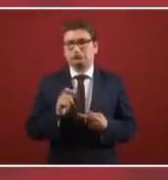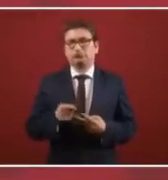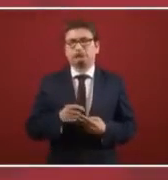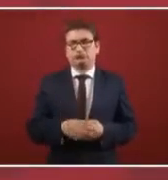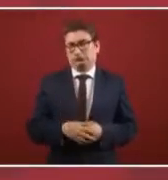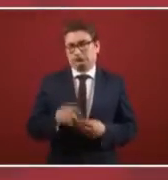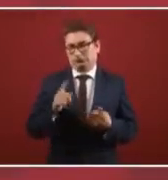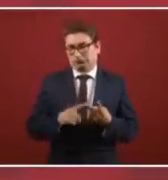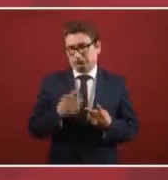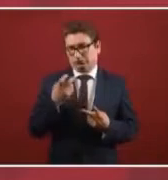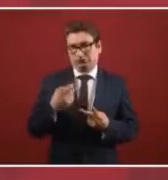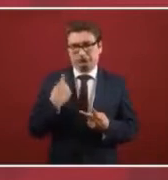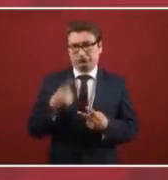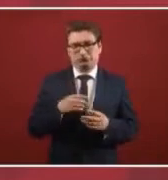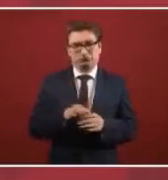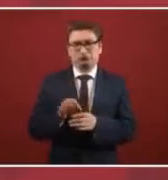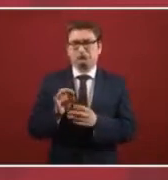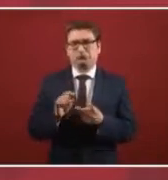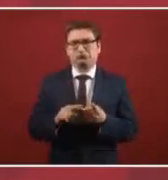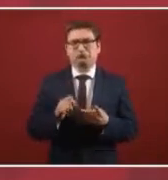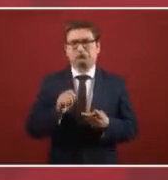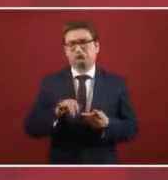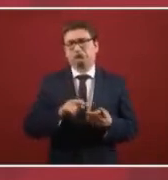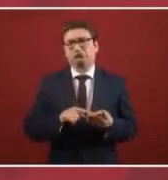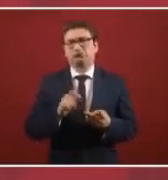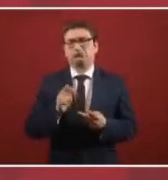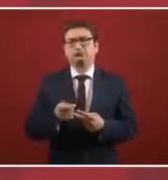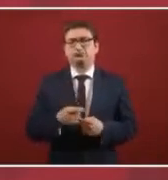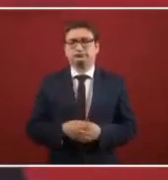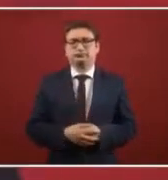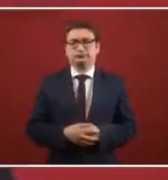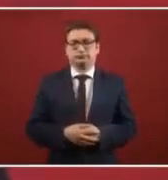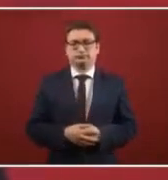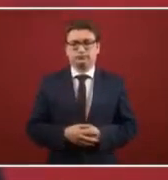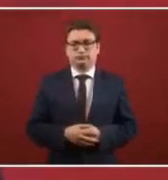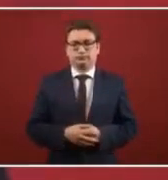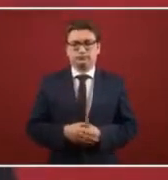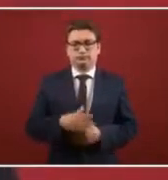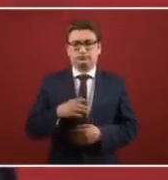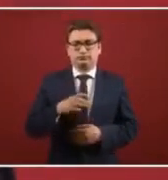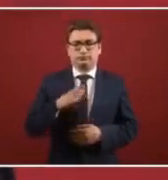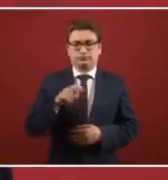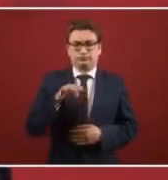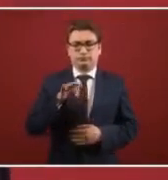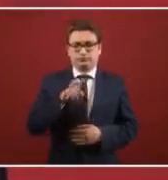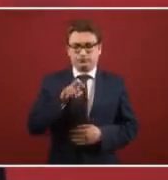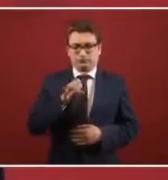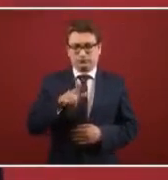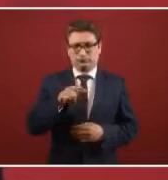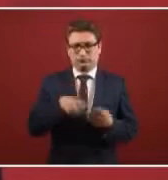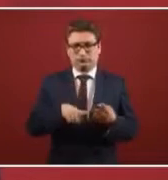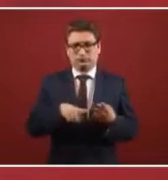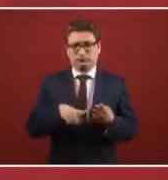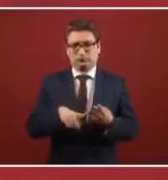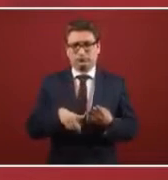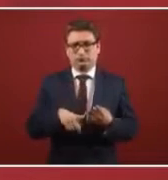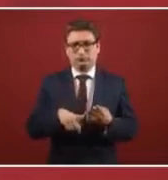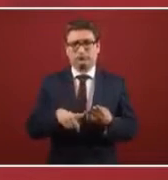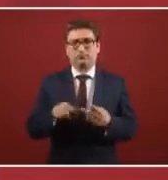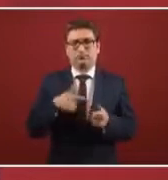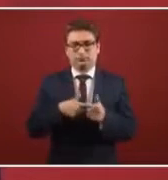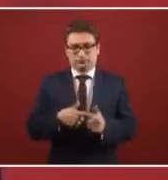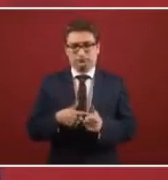que se optó, which is what we opted for, es que siga el Coneval, that Coneval continue, nada